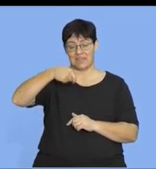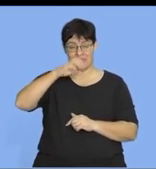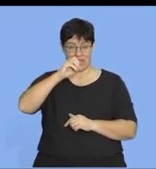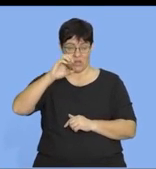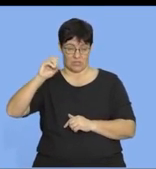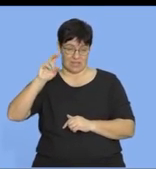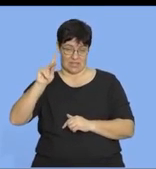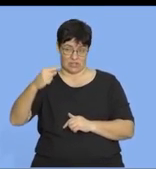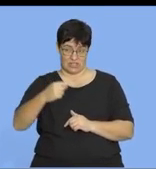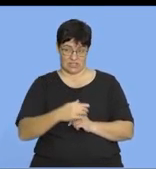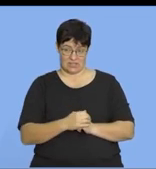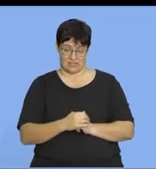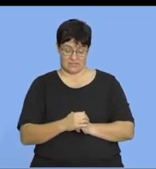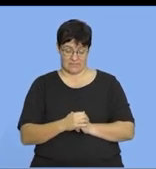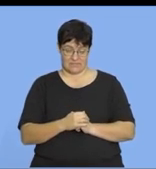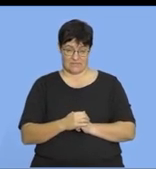kilograms.